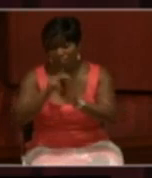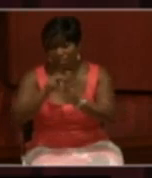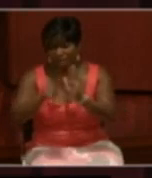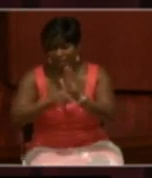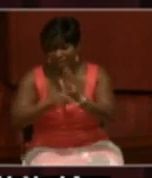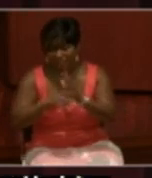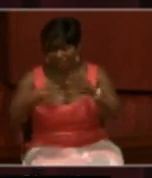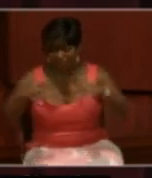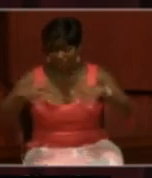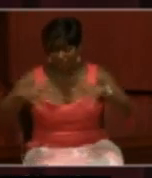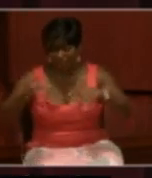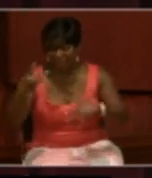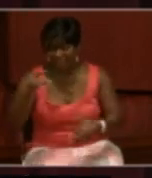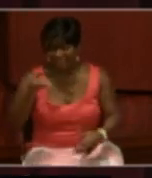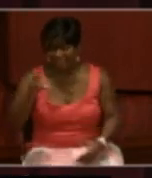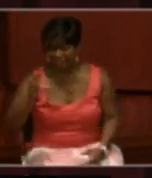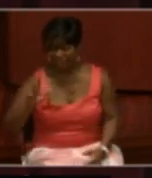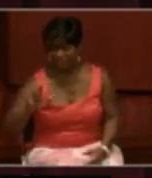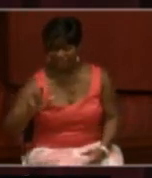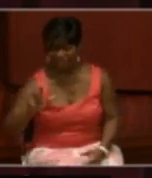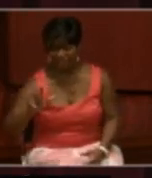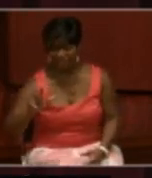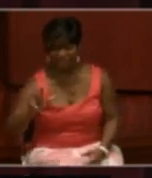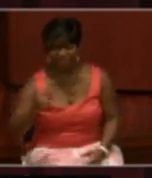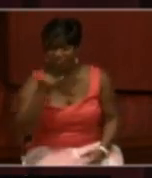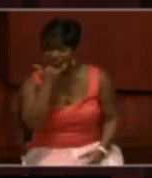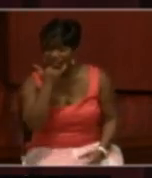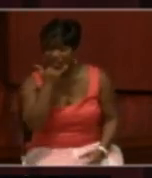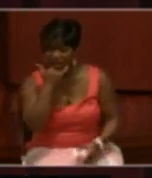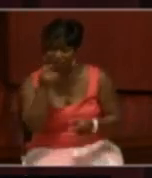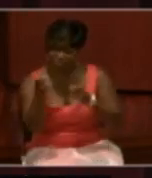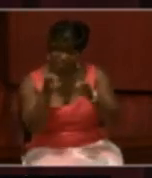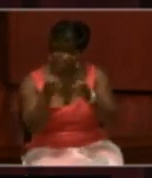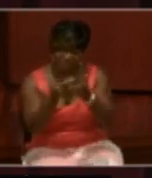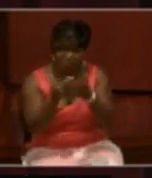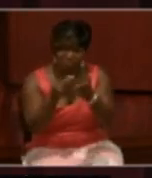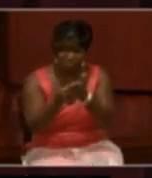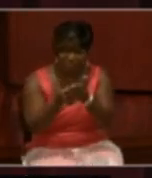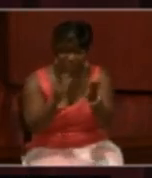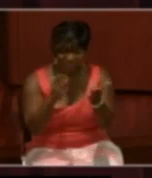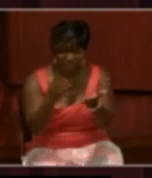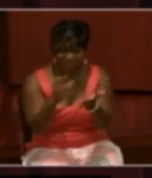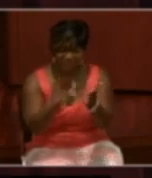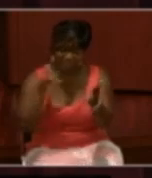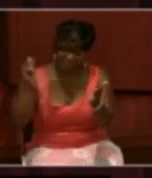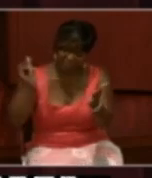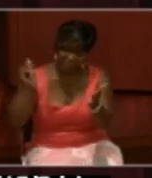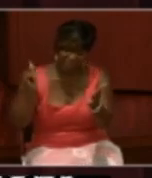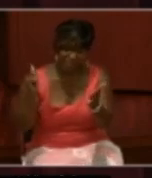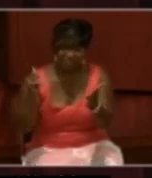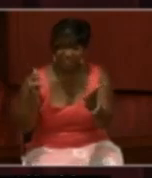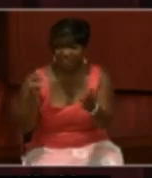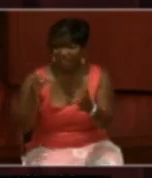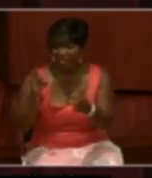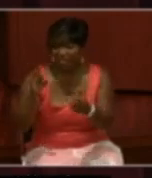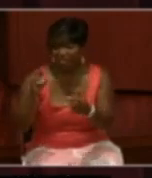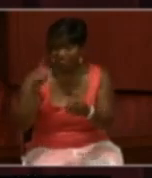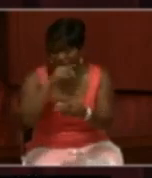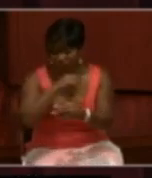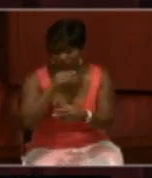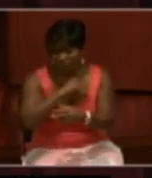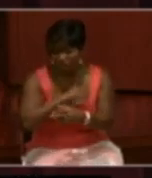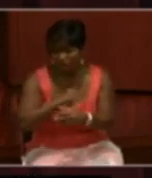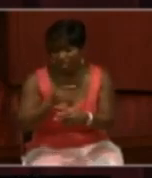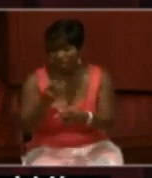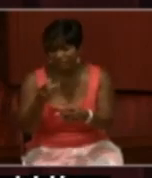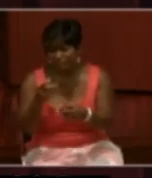1873, overexpansion, mismanagement, abuse, and fraud, and some fraud amongst the